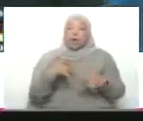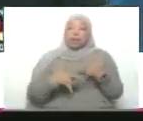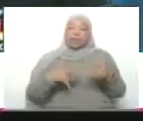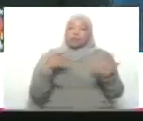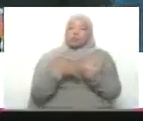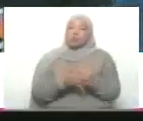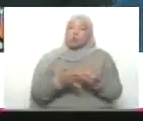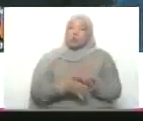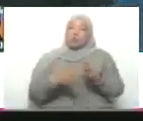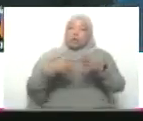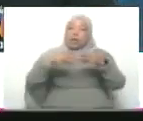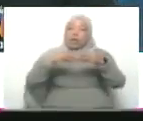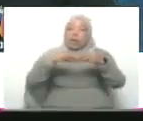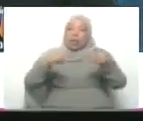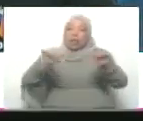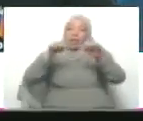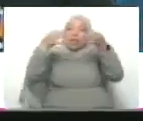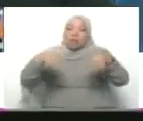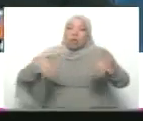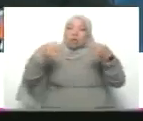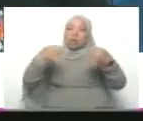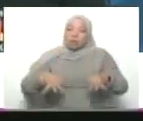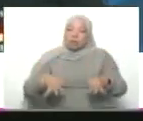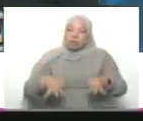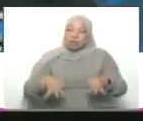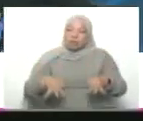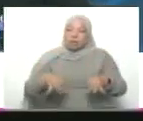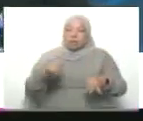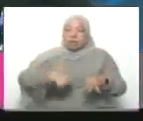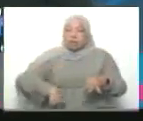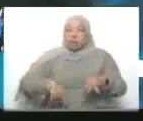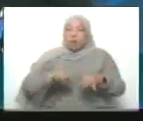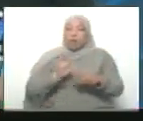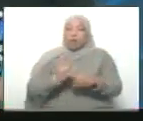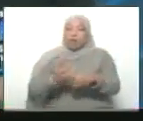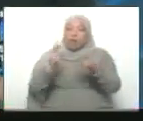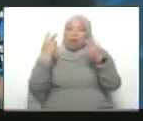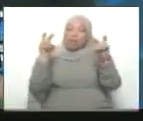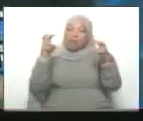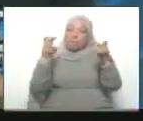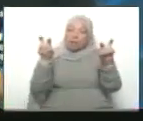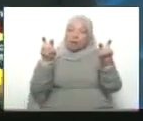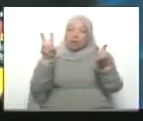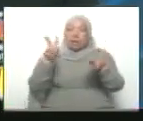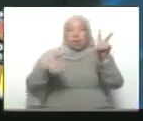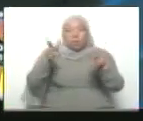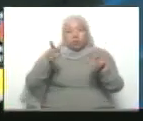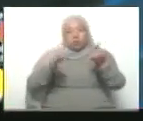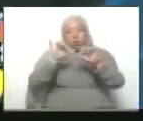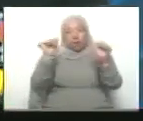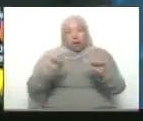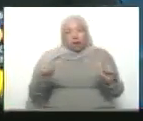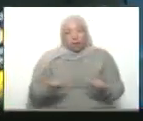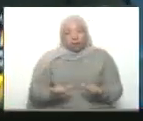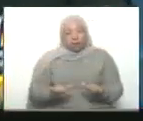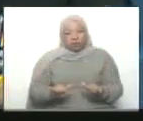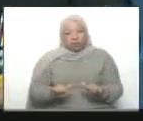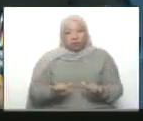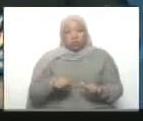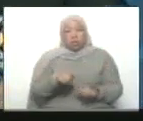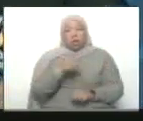Bienal porque en esta ocasión esa es la temática de la Bienal. And it has been an amazing experience